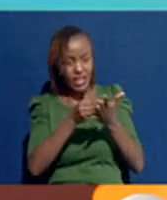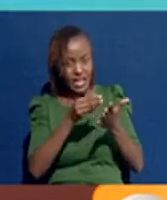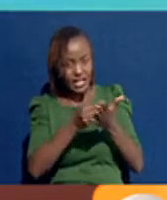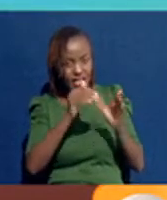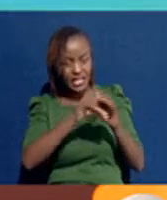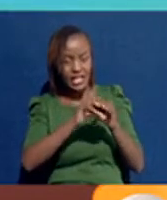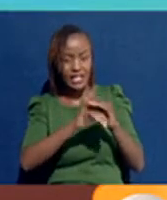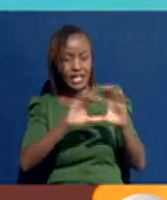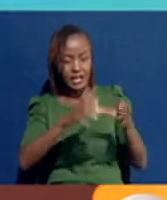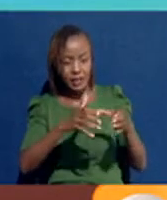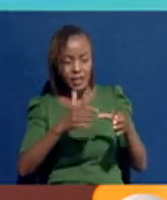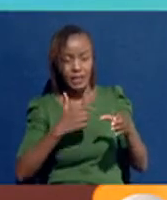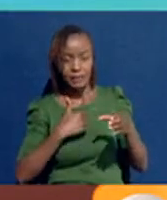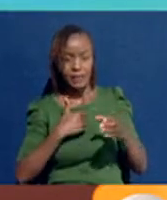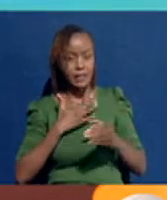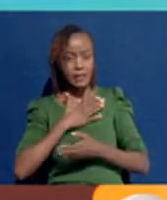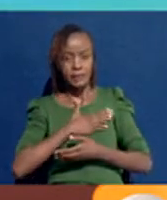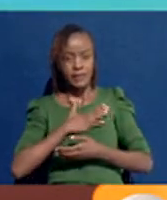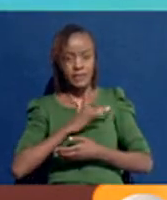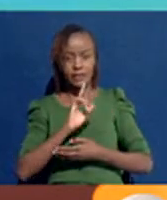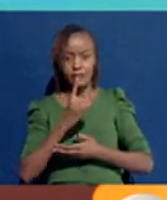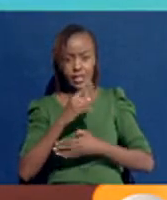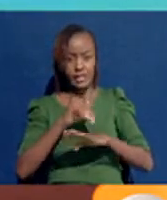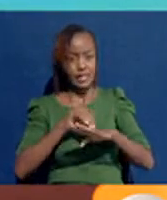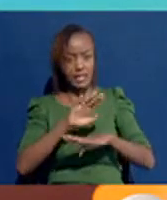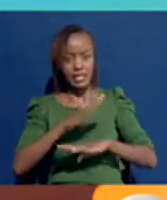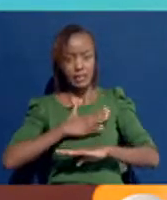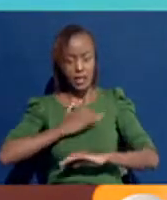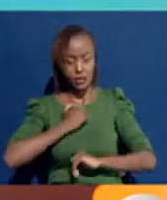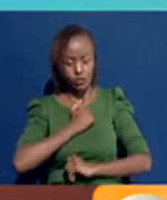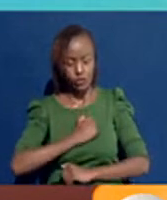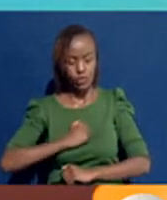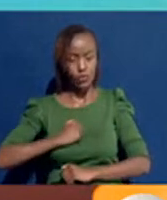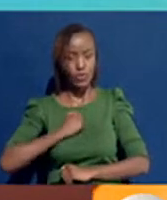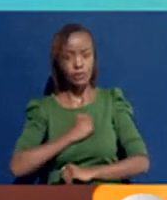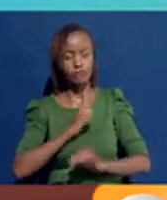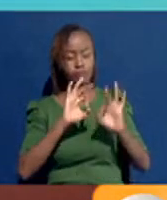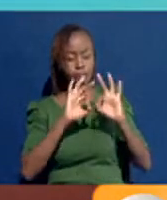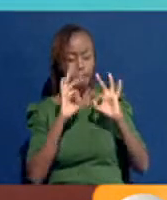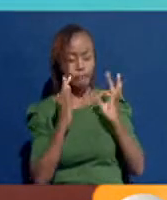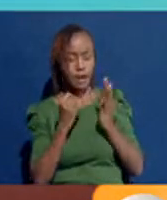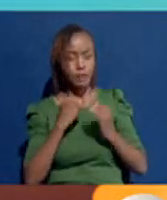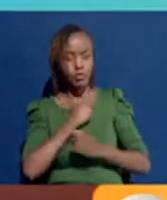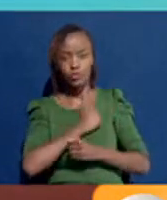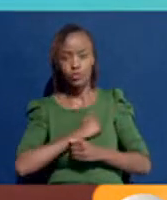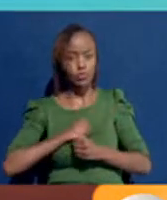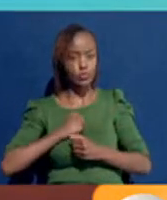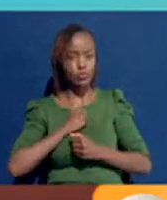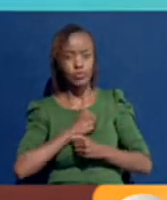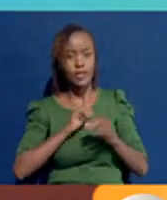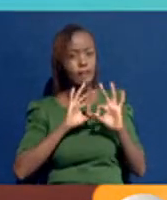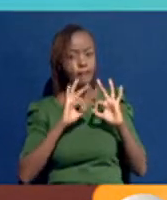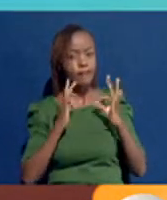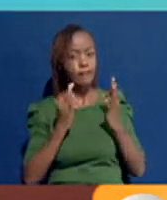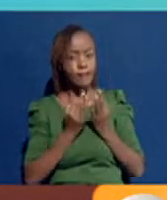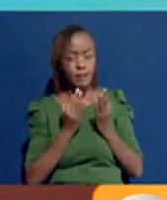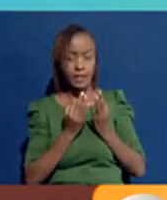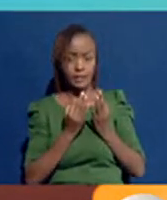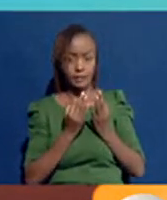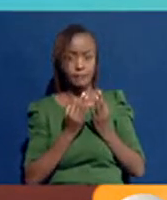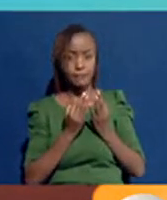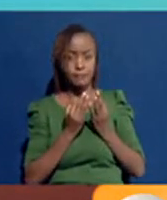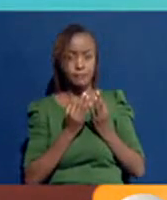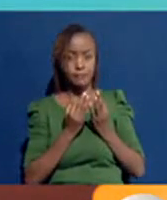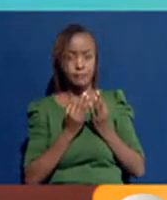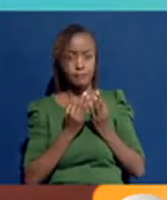I would like to take this opportunity first to send my condolences to the family of Eric Maigo, that is him, say, Onjari, and